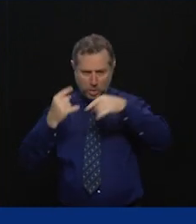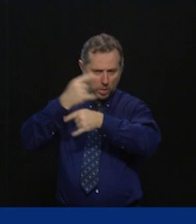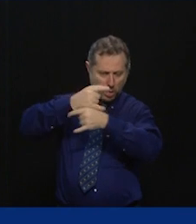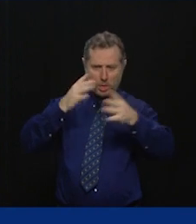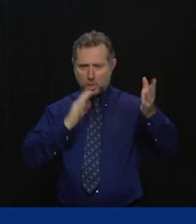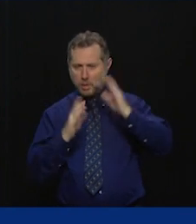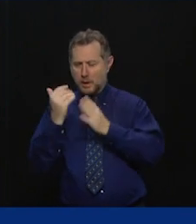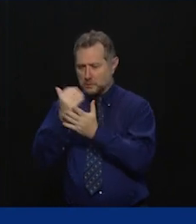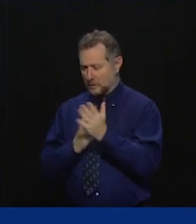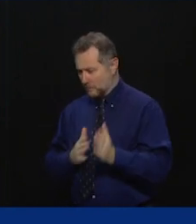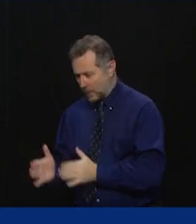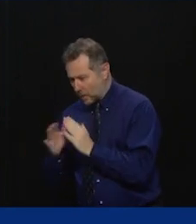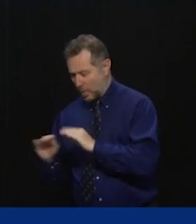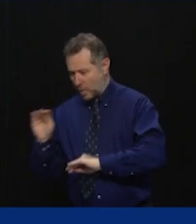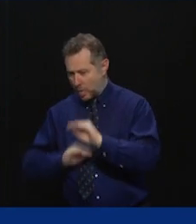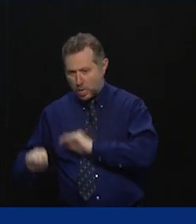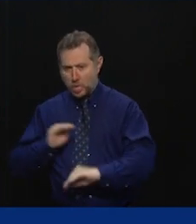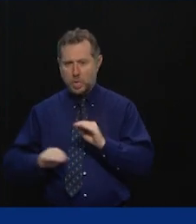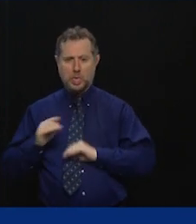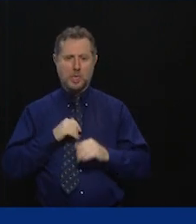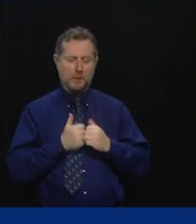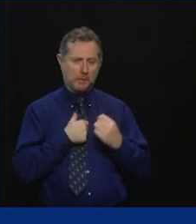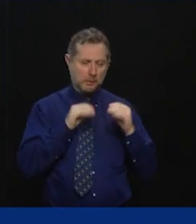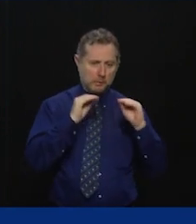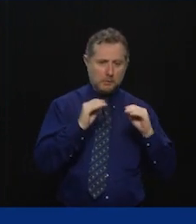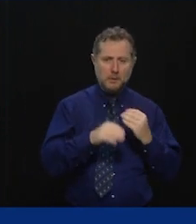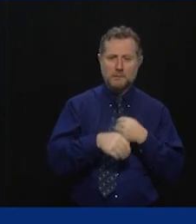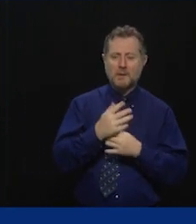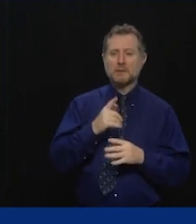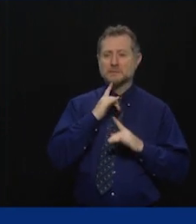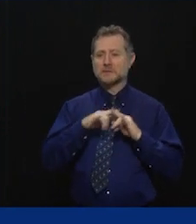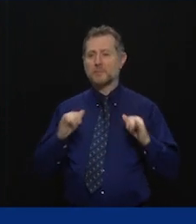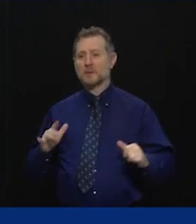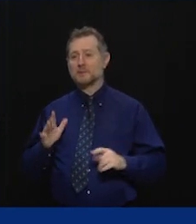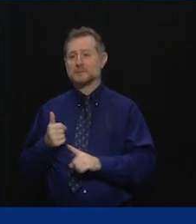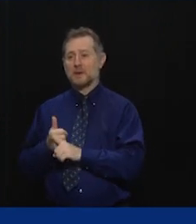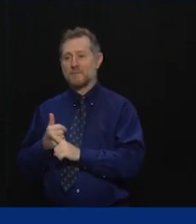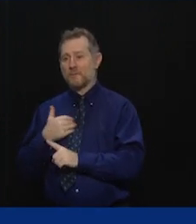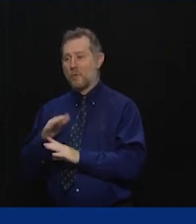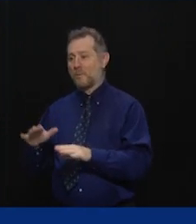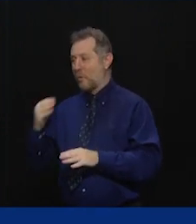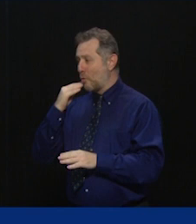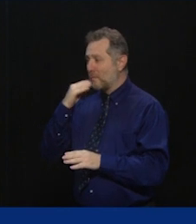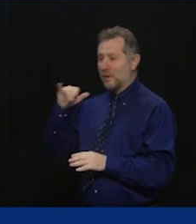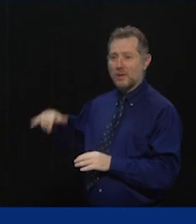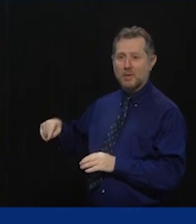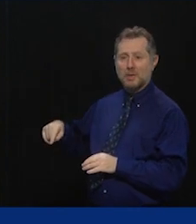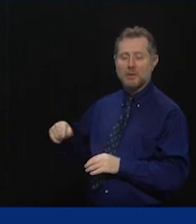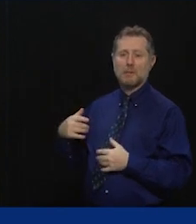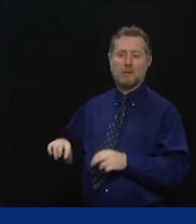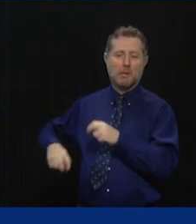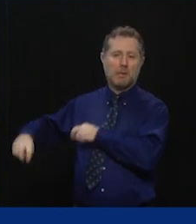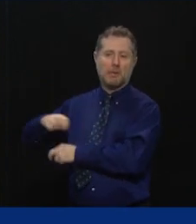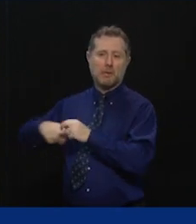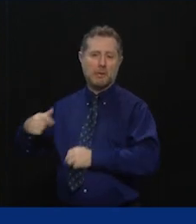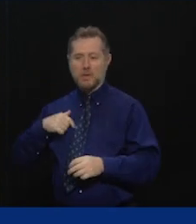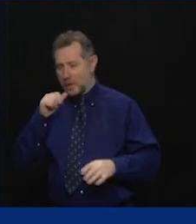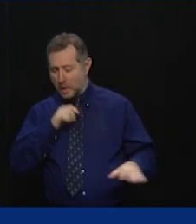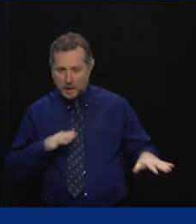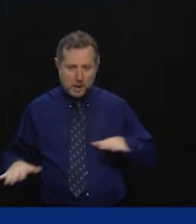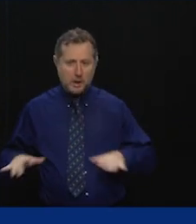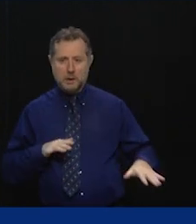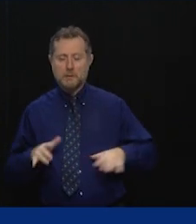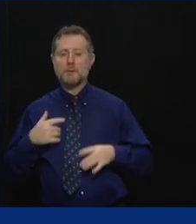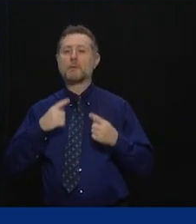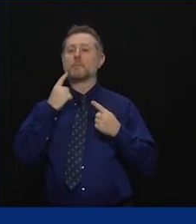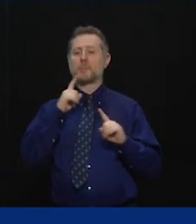times their own children were at home. Let's not forget the stress they had to be under. And they persevered, they got the job done, and